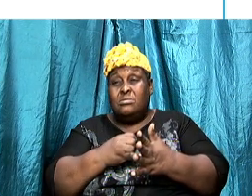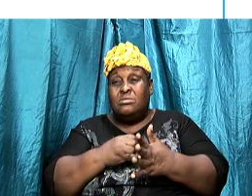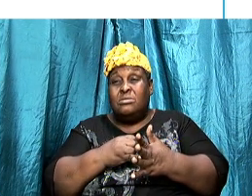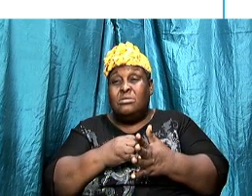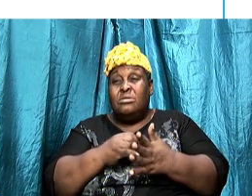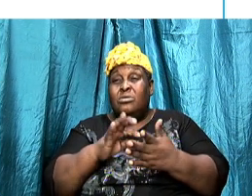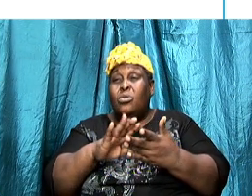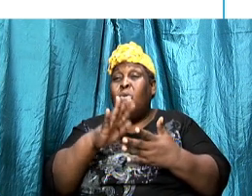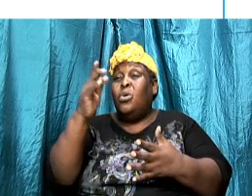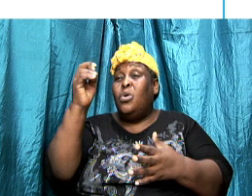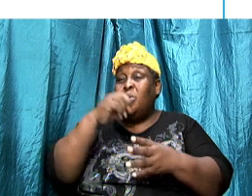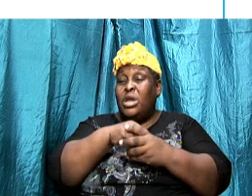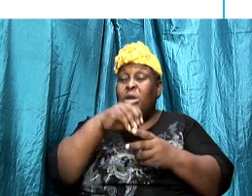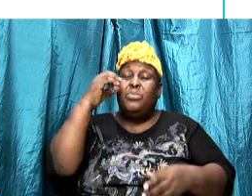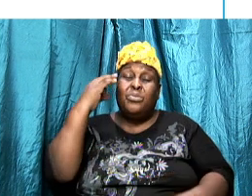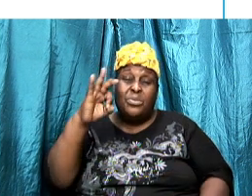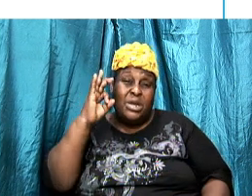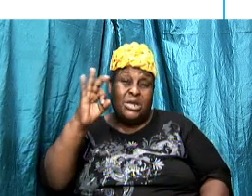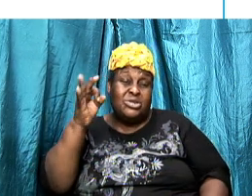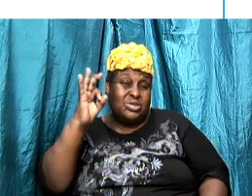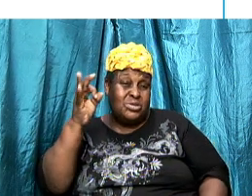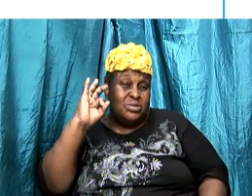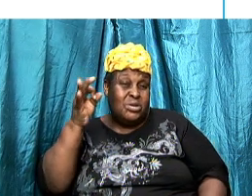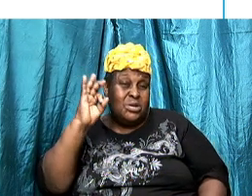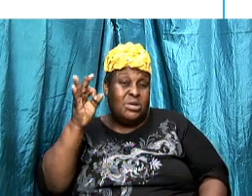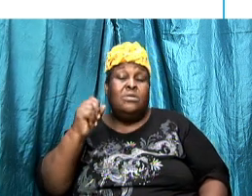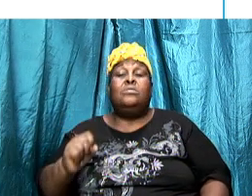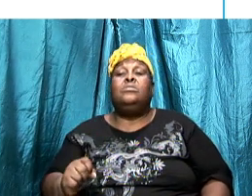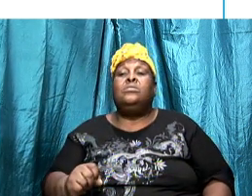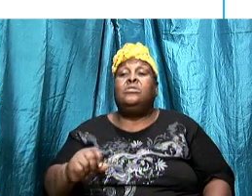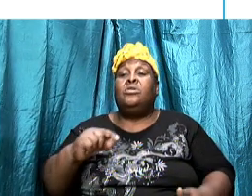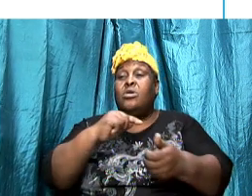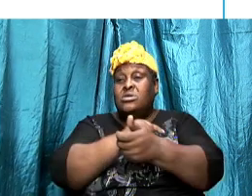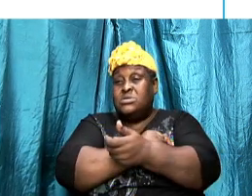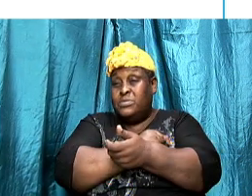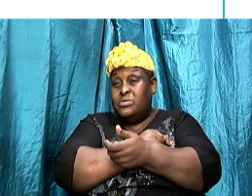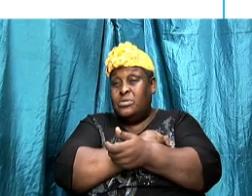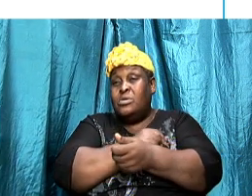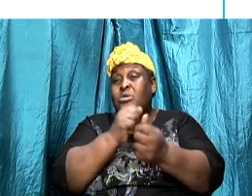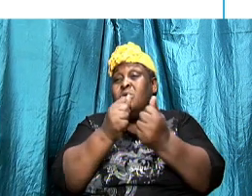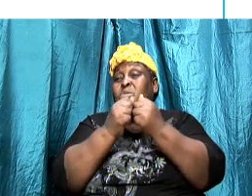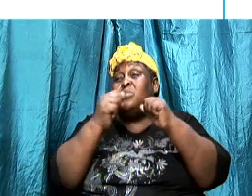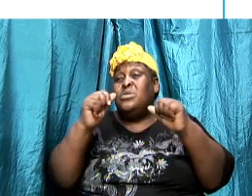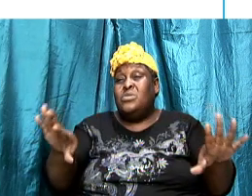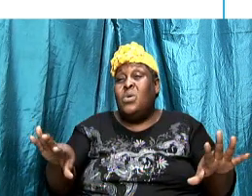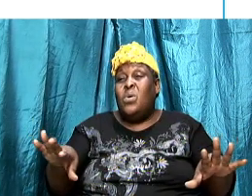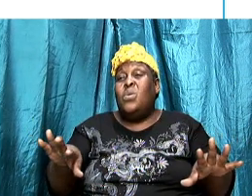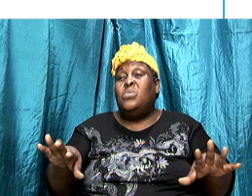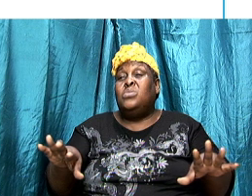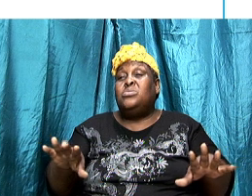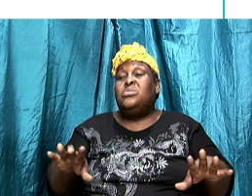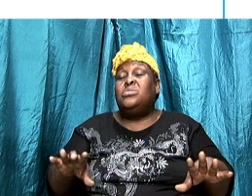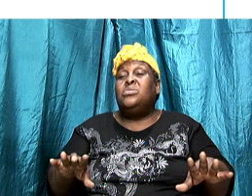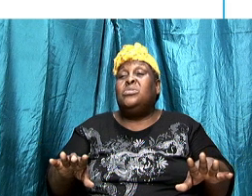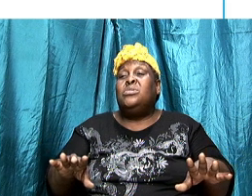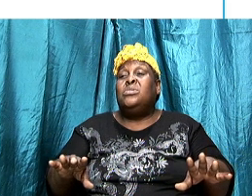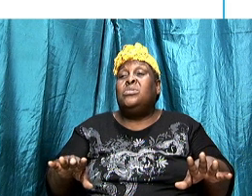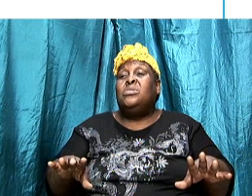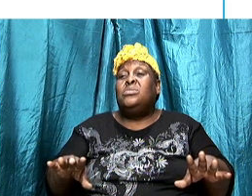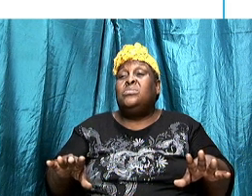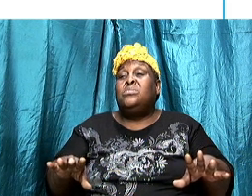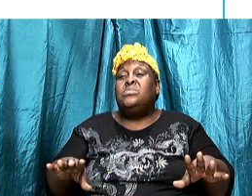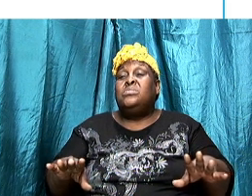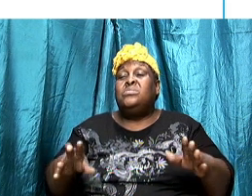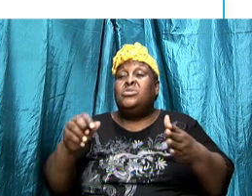know, glory in preach, so that he could glory in preaching the gospel without charge, as it were.